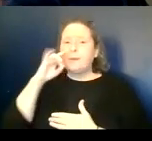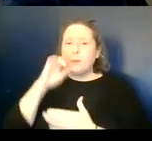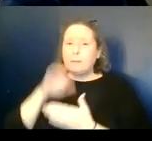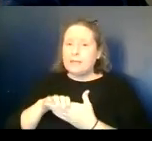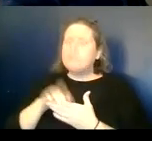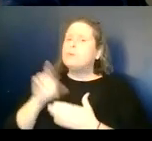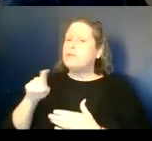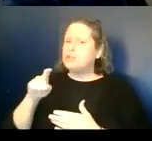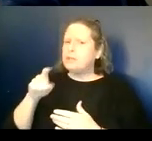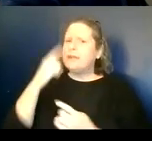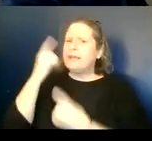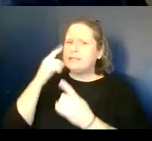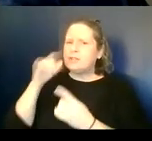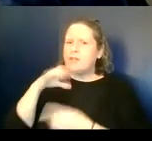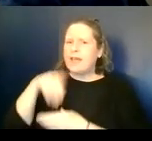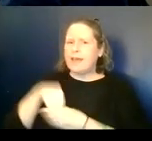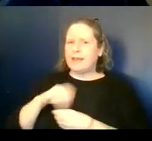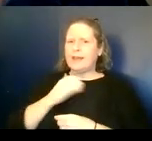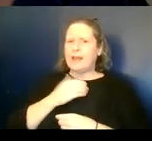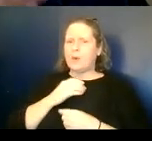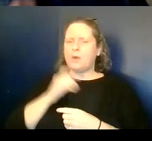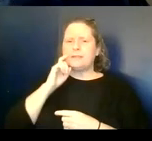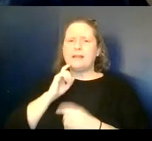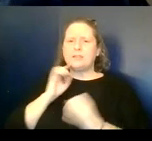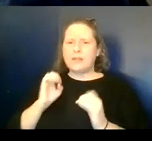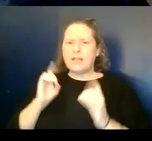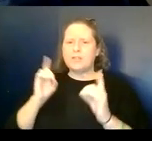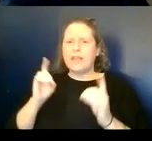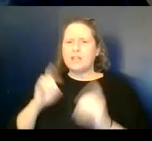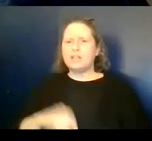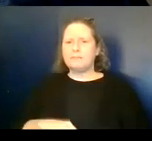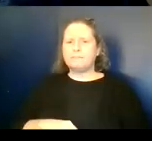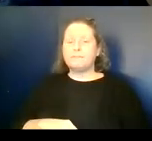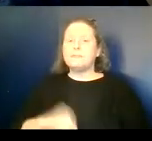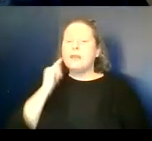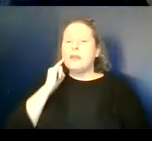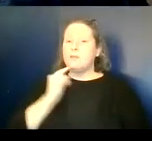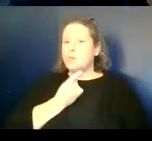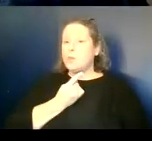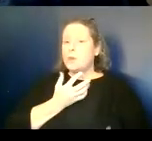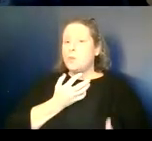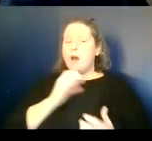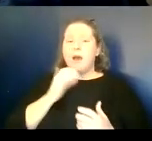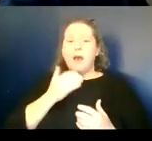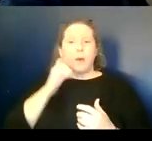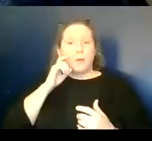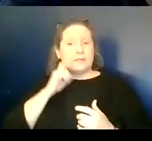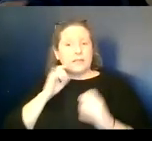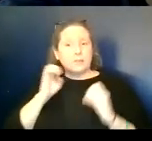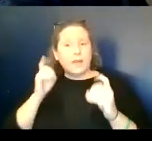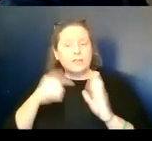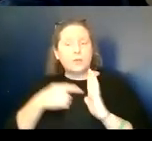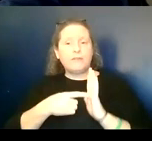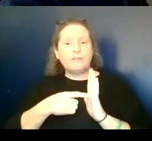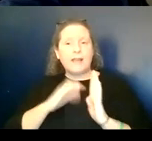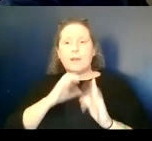considered in our sexual education. If we want our sexual education to reflect our